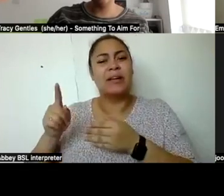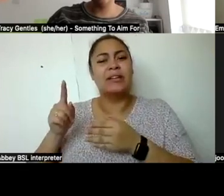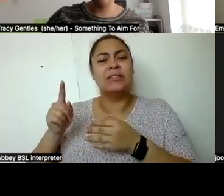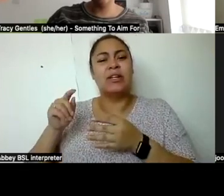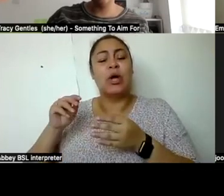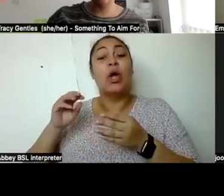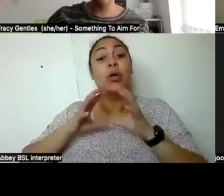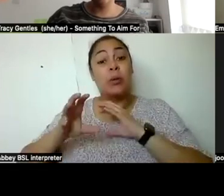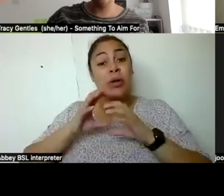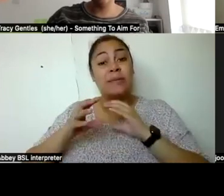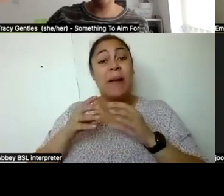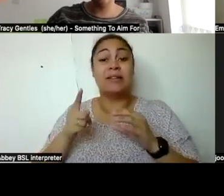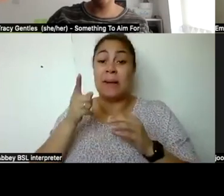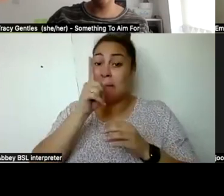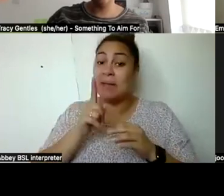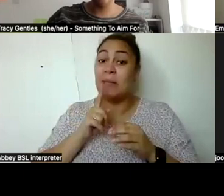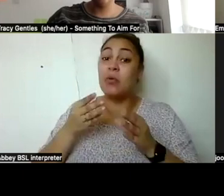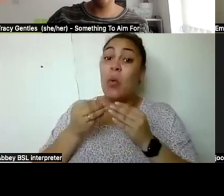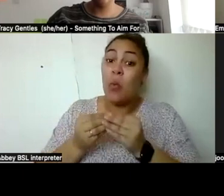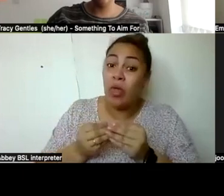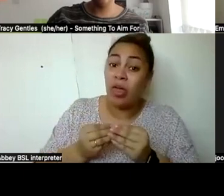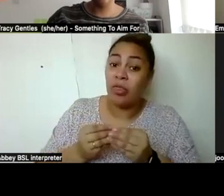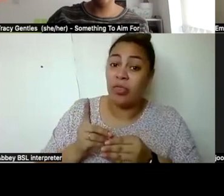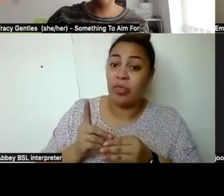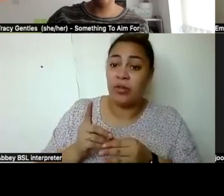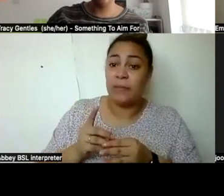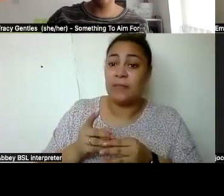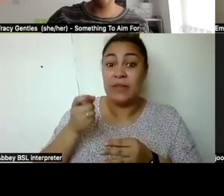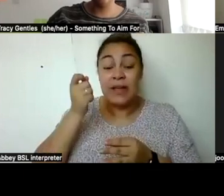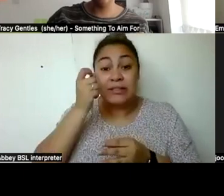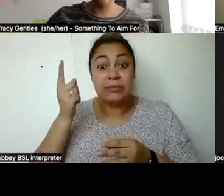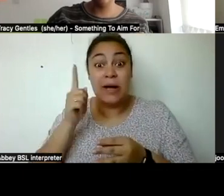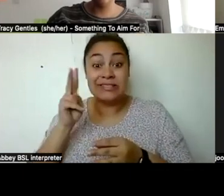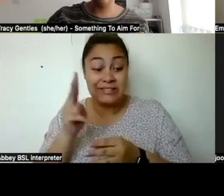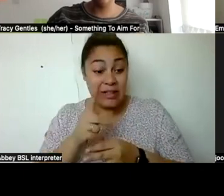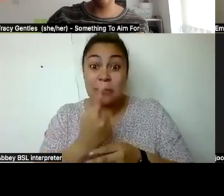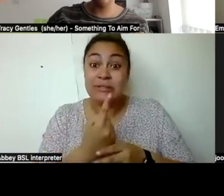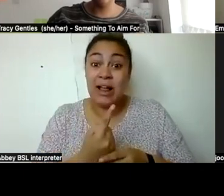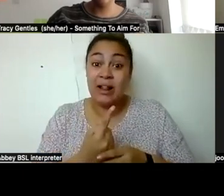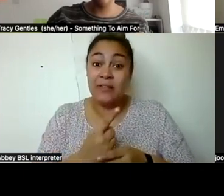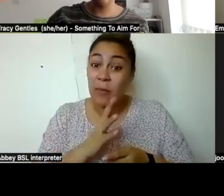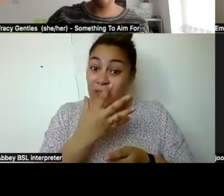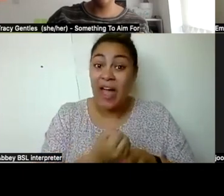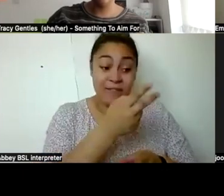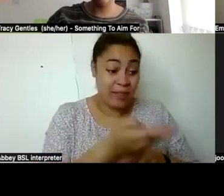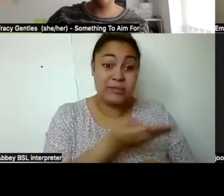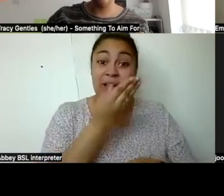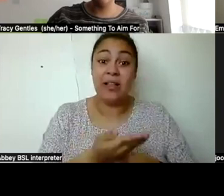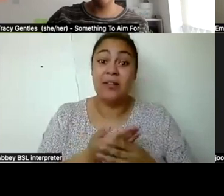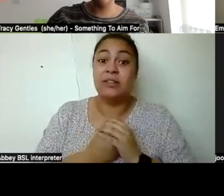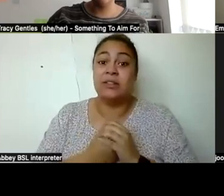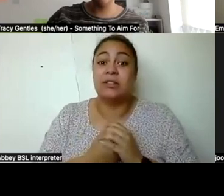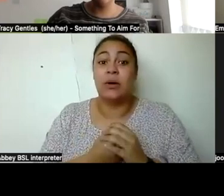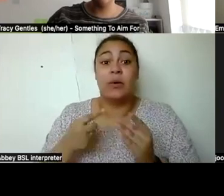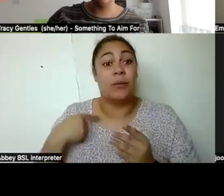people's worth so clearly that they're inspired to see it in themselves. So we do